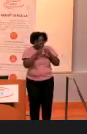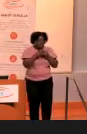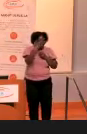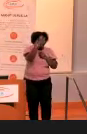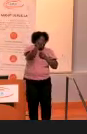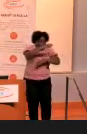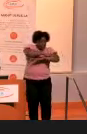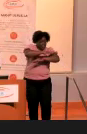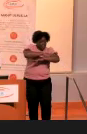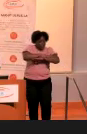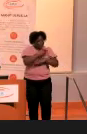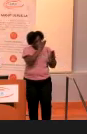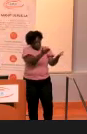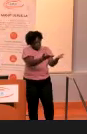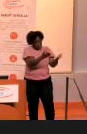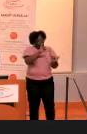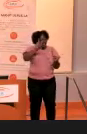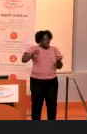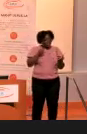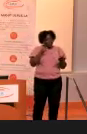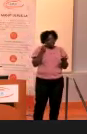lobby, Dr. Jennifer Grossman.